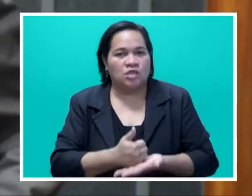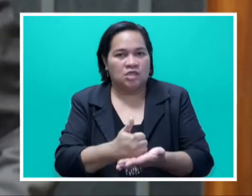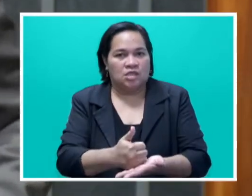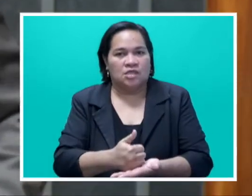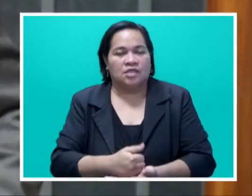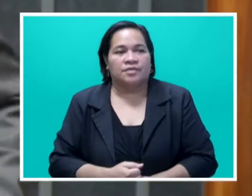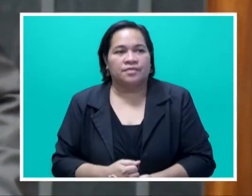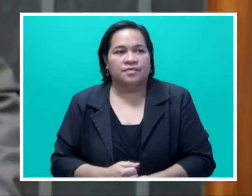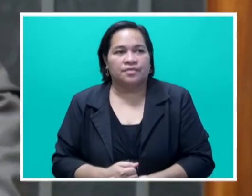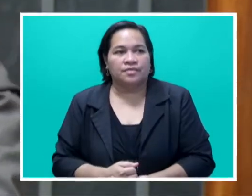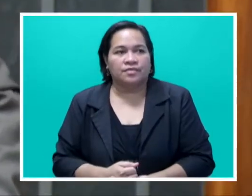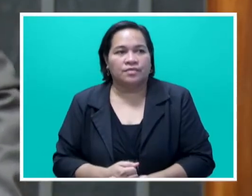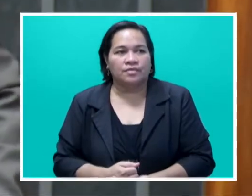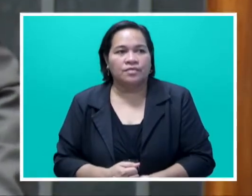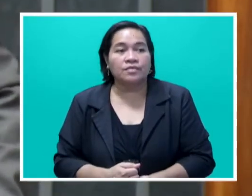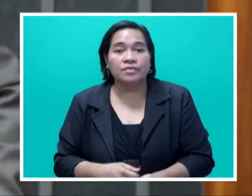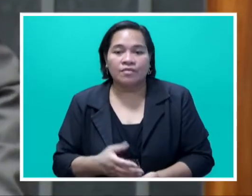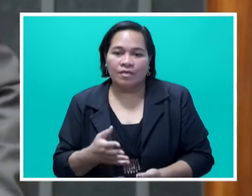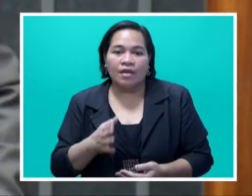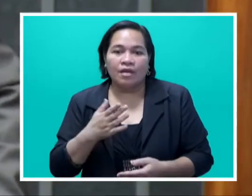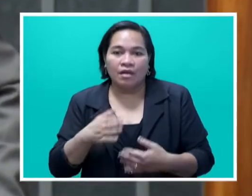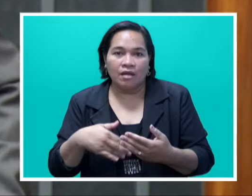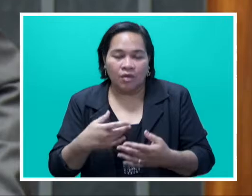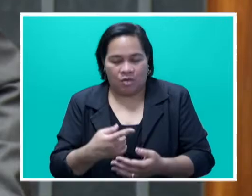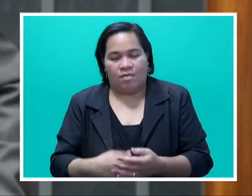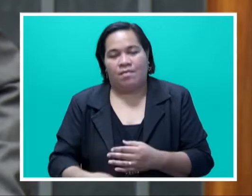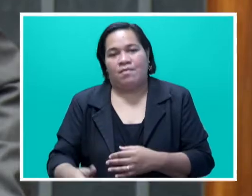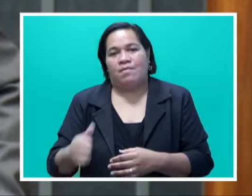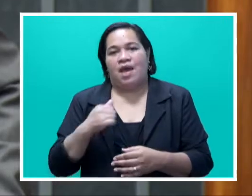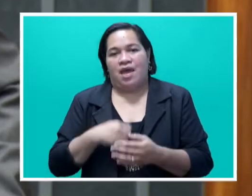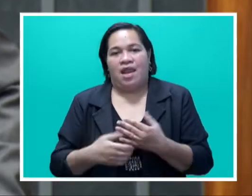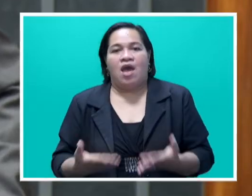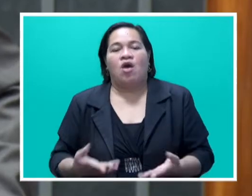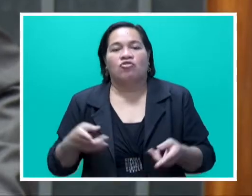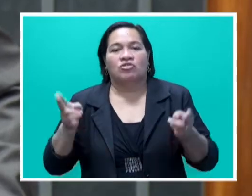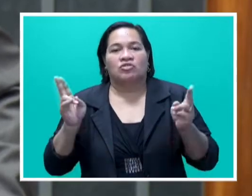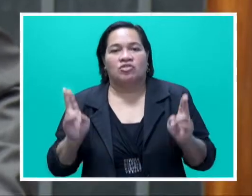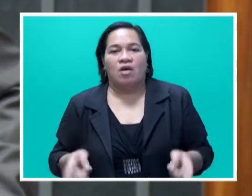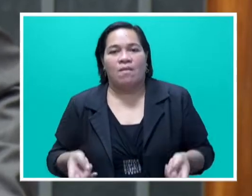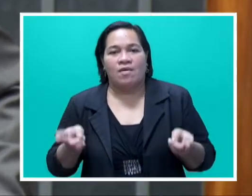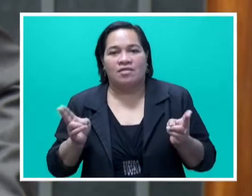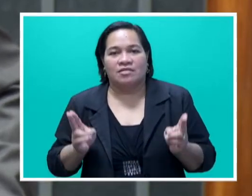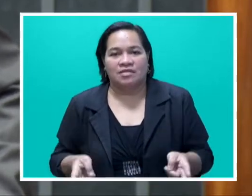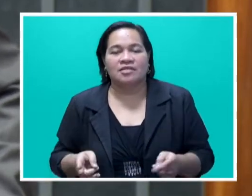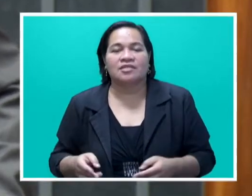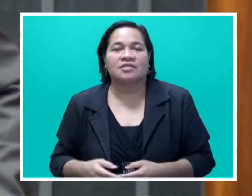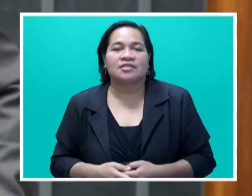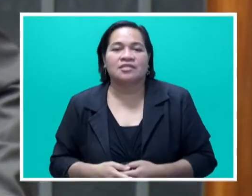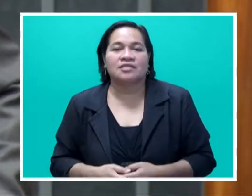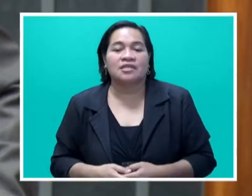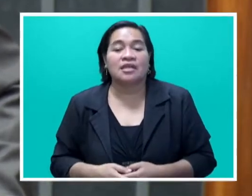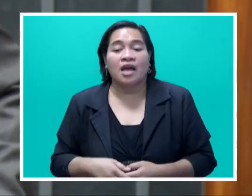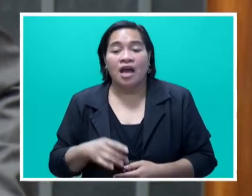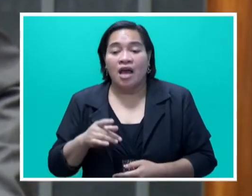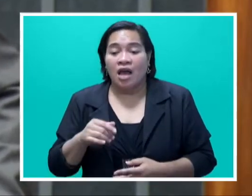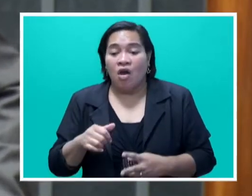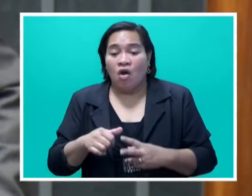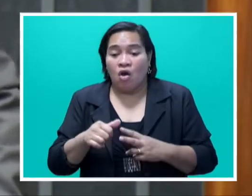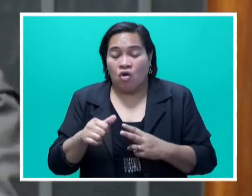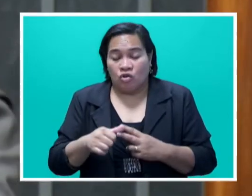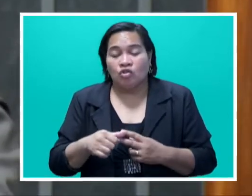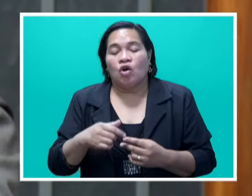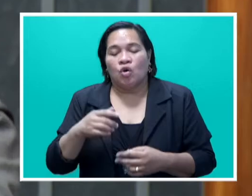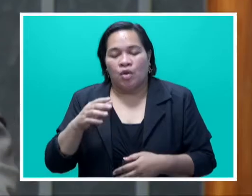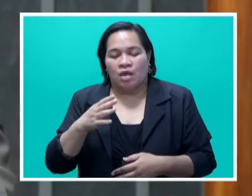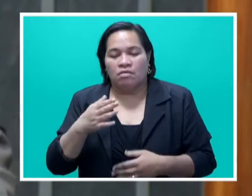back to the new normalcy. Mr. Speaker, at the same time, with our brave frontline workers in